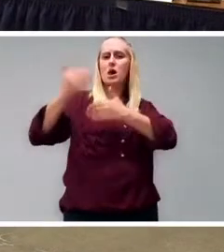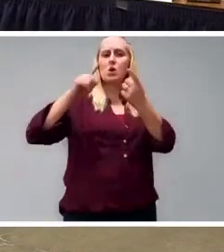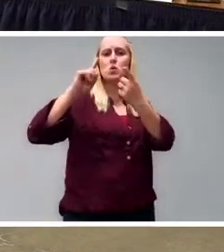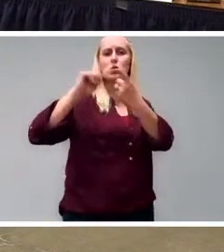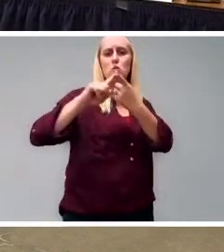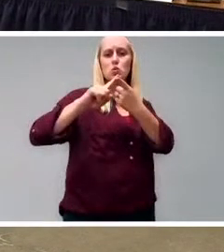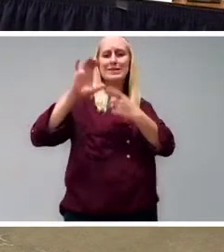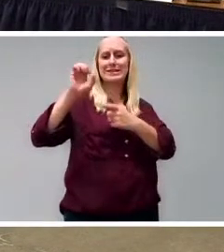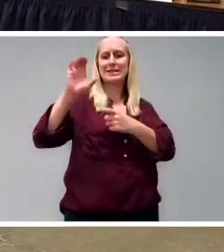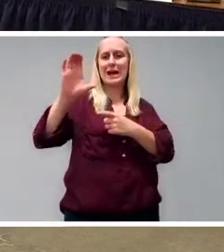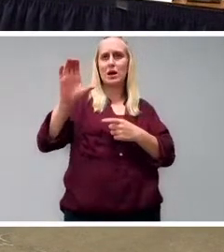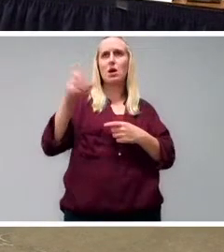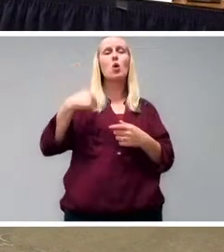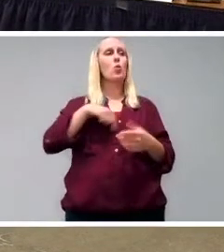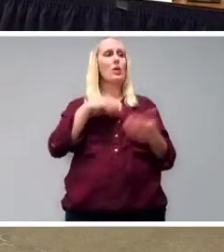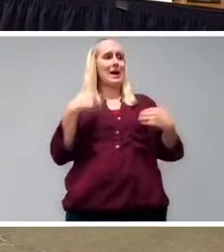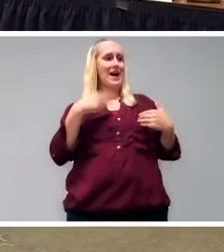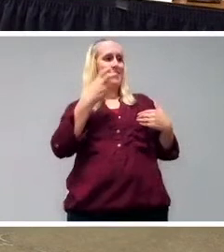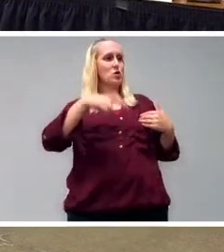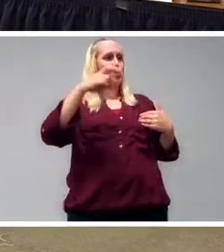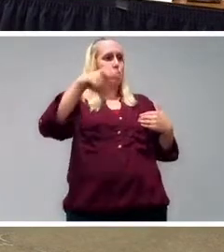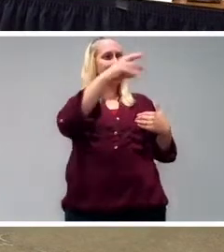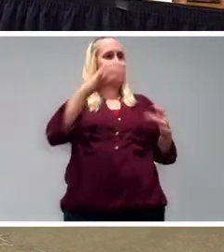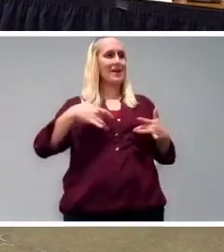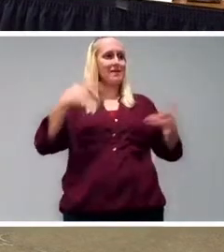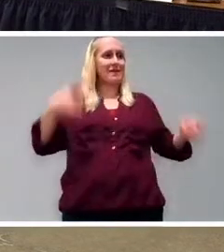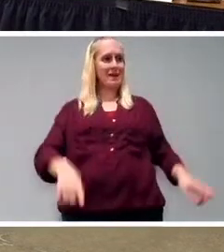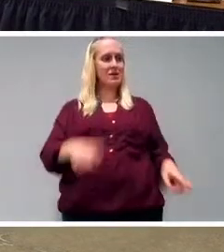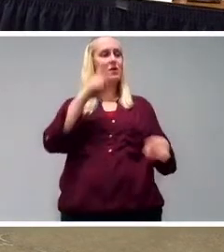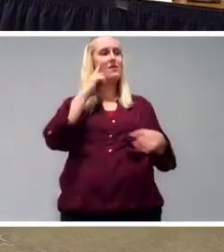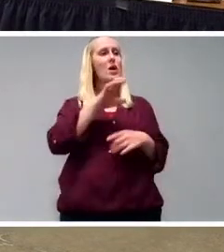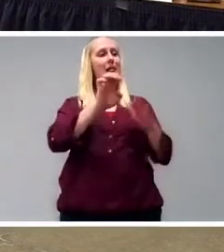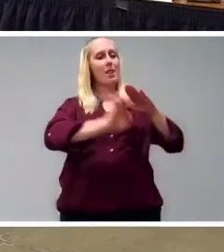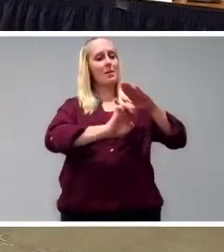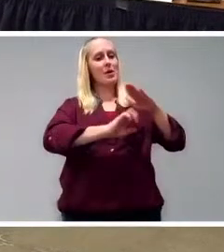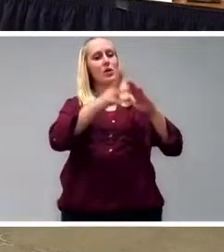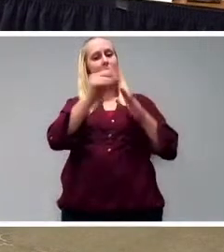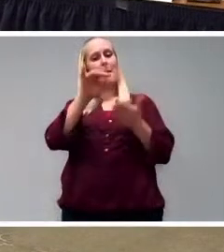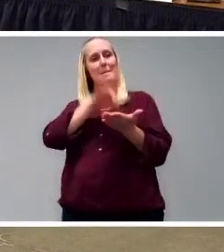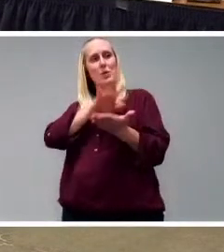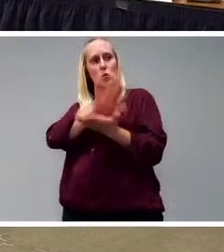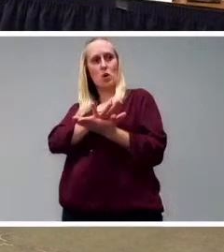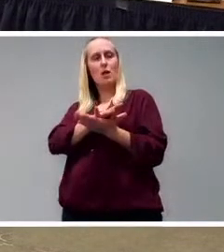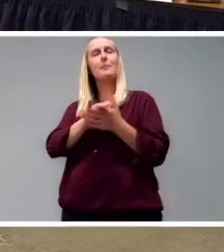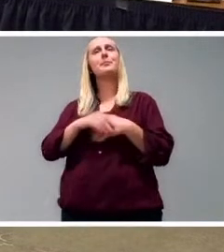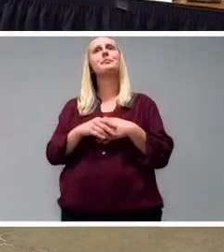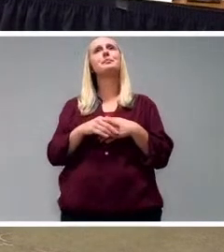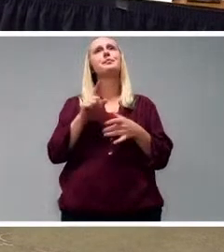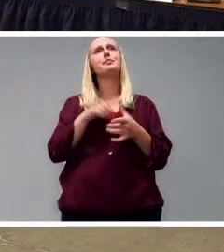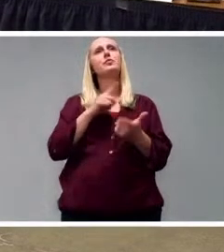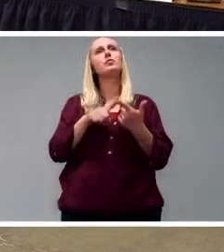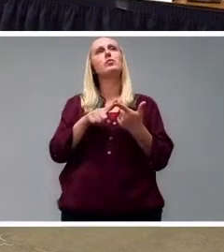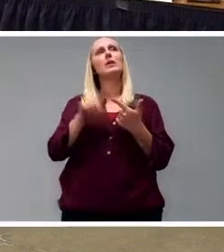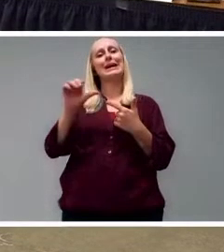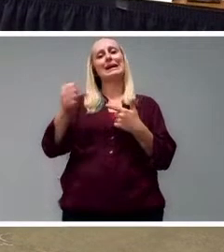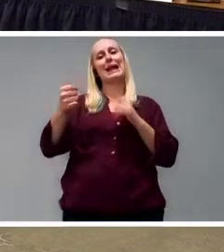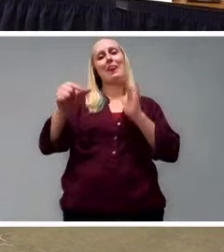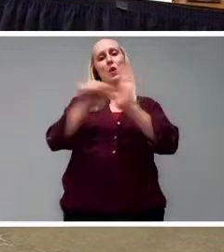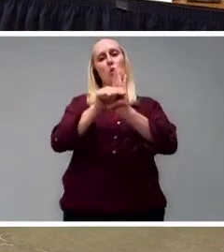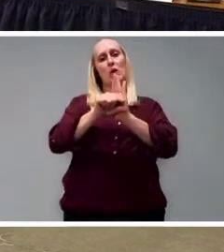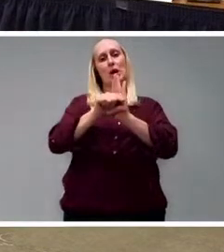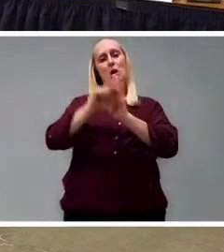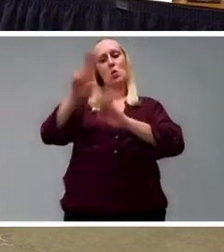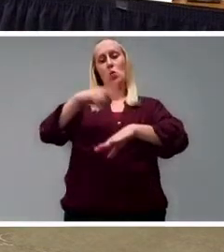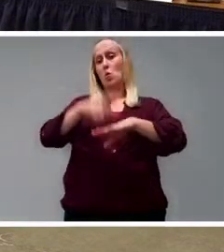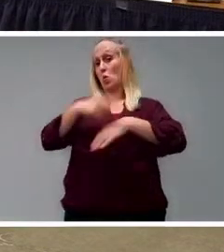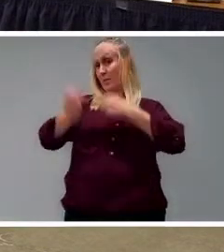do tours and events for elementary and middle school students. And then in 10th grade, in a normal year, and